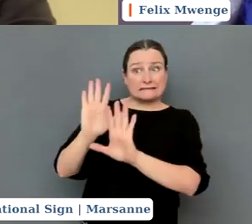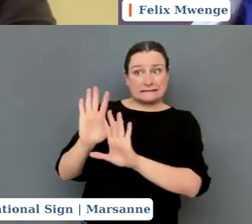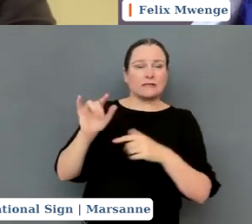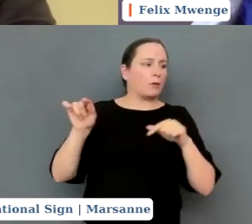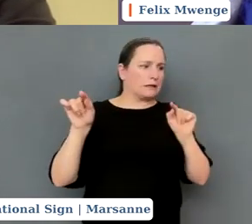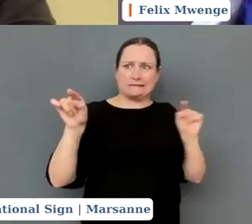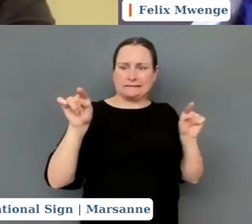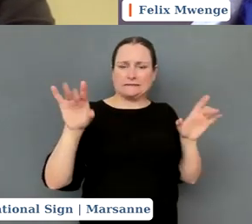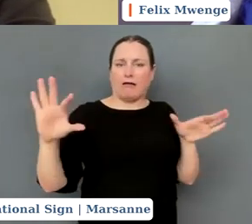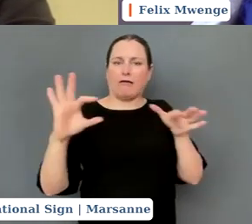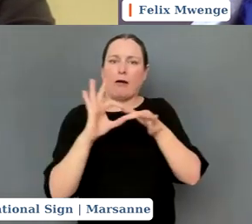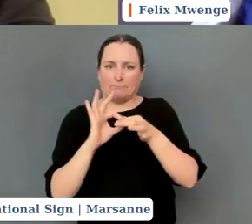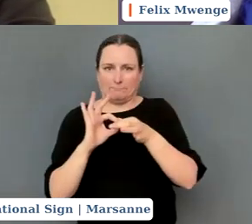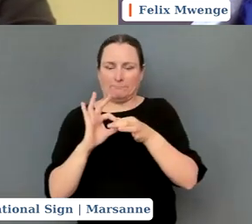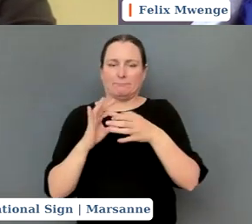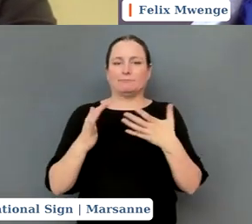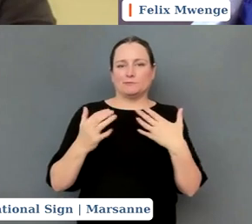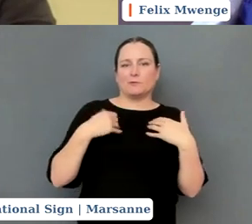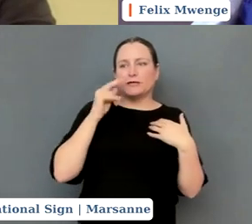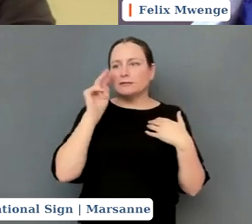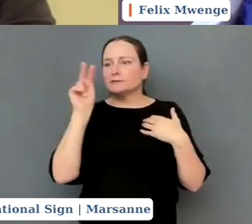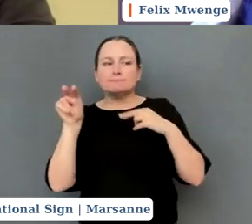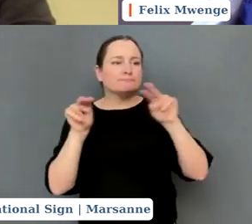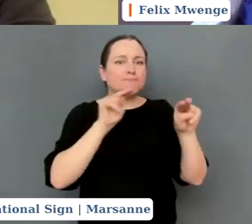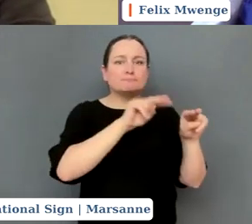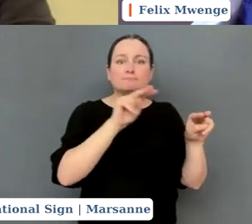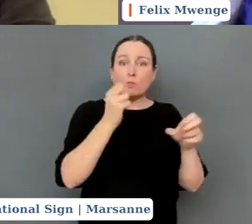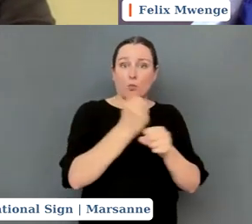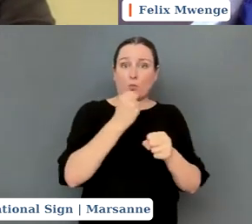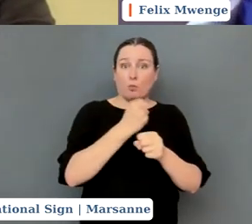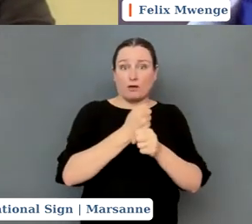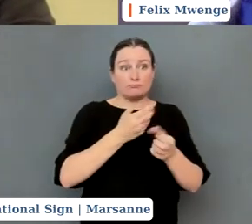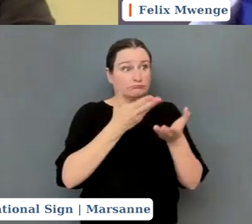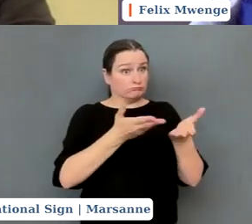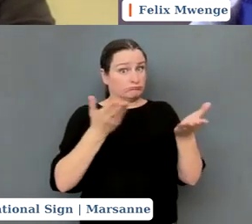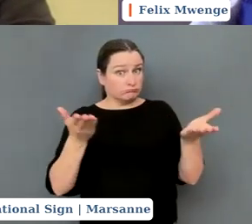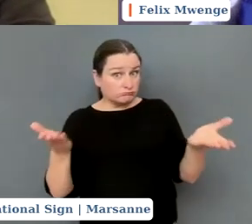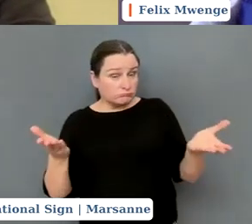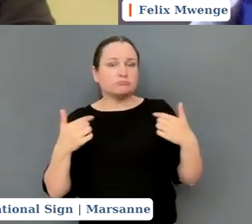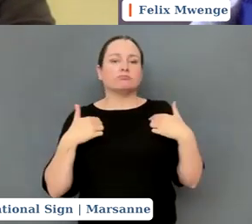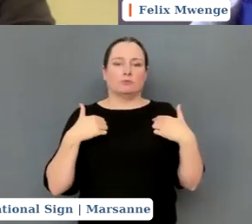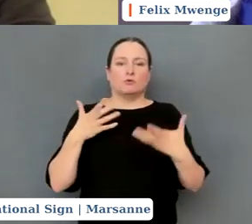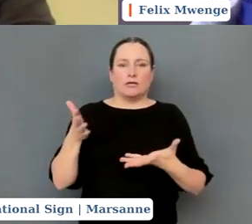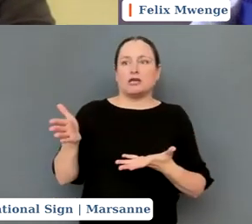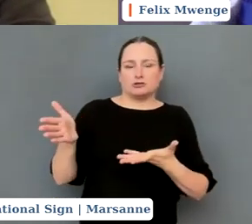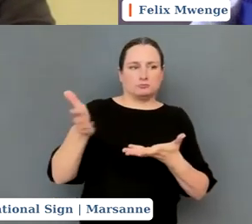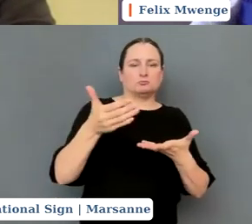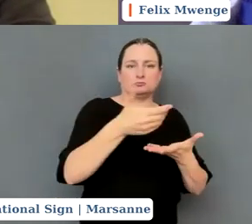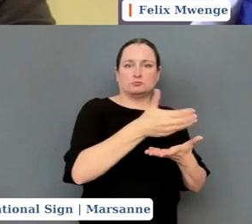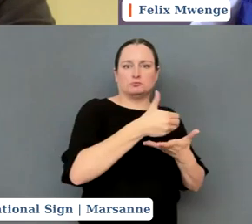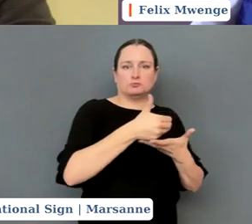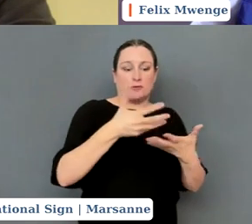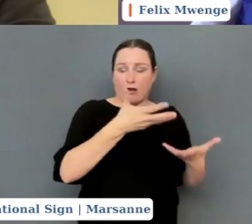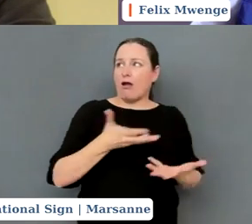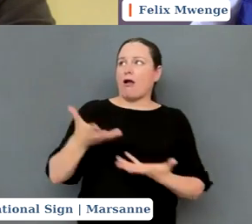on the work that is carried out. It is only a platform because it gathers all civil society organizations at a national